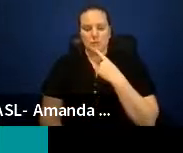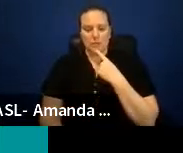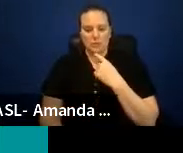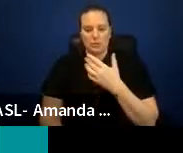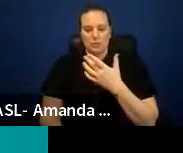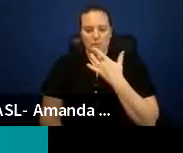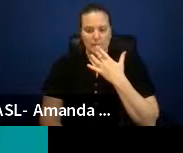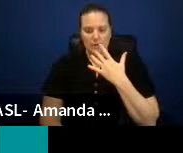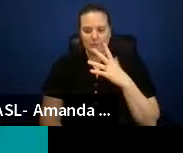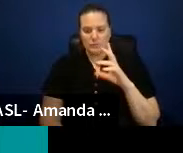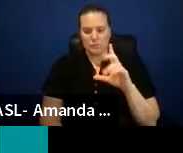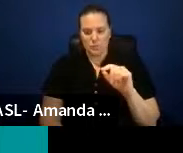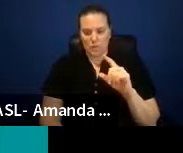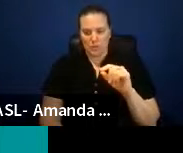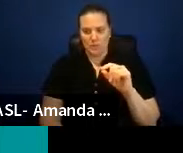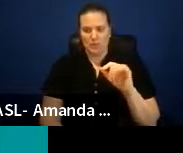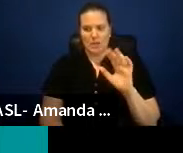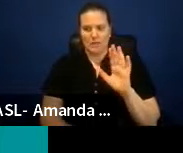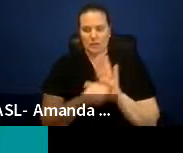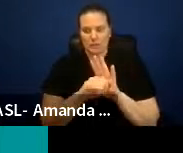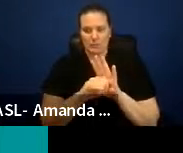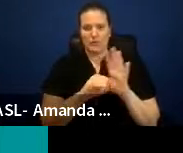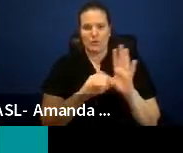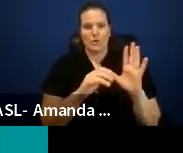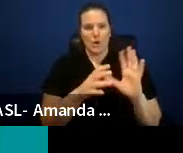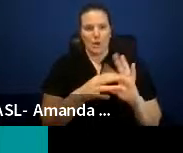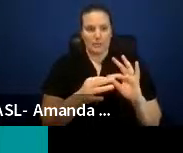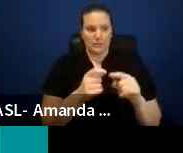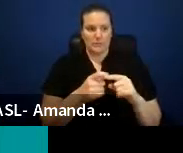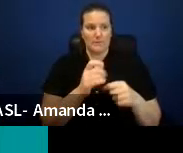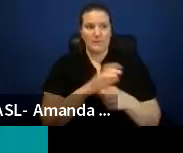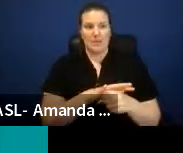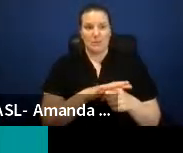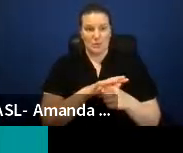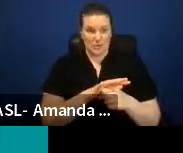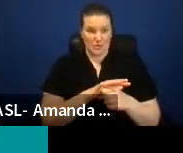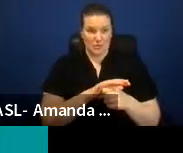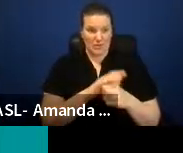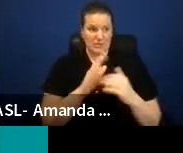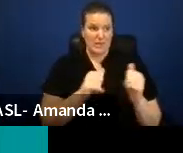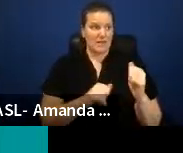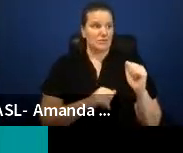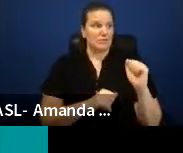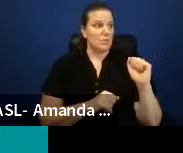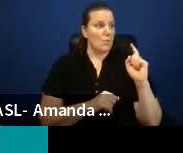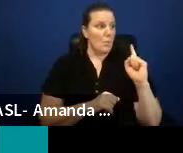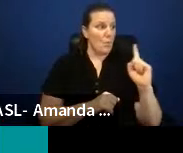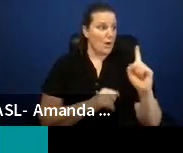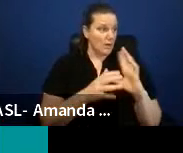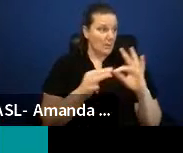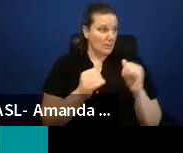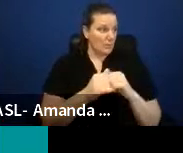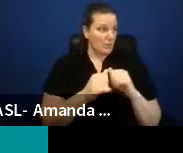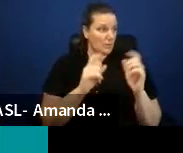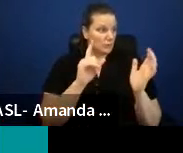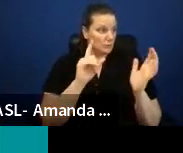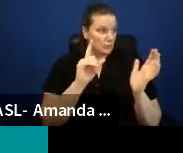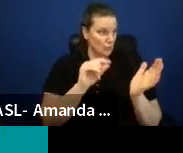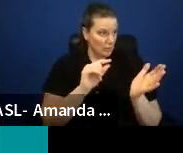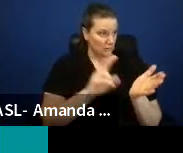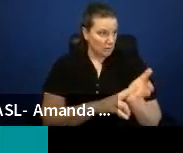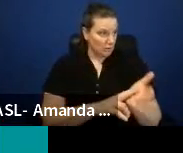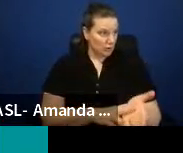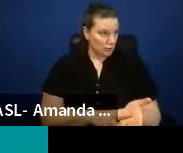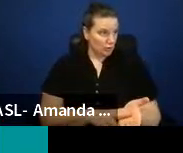20 identical comments from a neighborhood association than one comment with 20 signatures? If